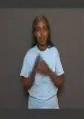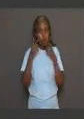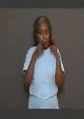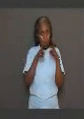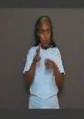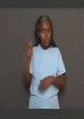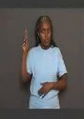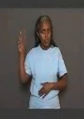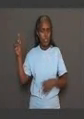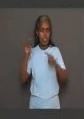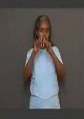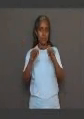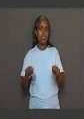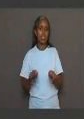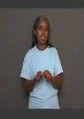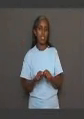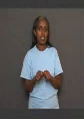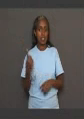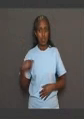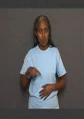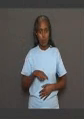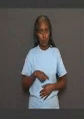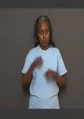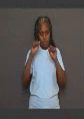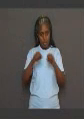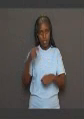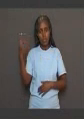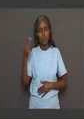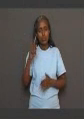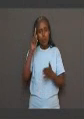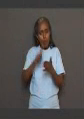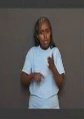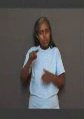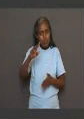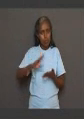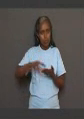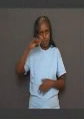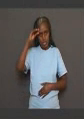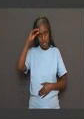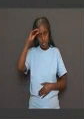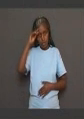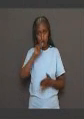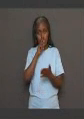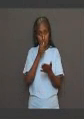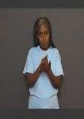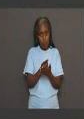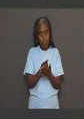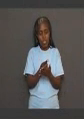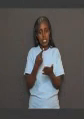Observe this triangle. We can use what we have learned to prove that